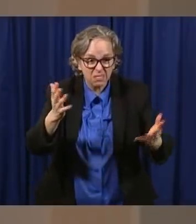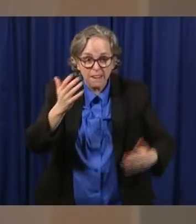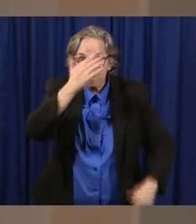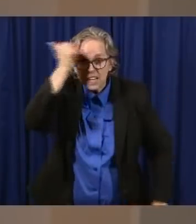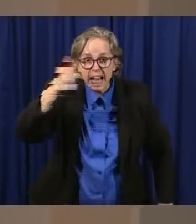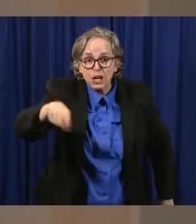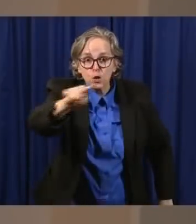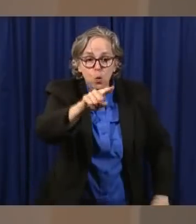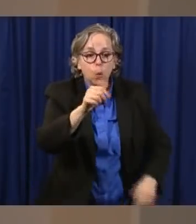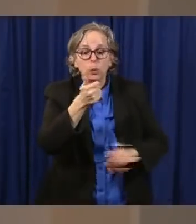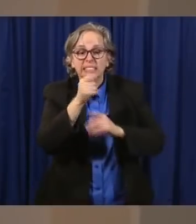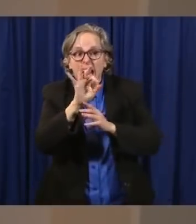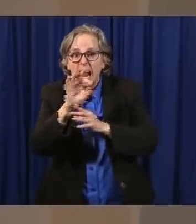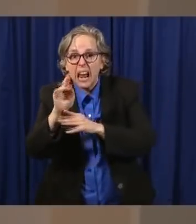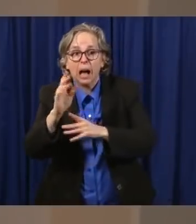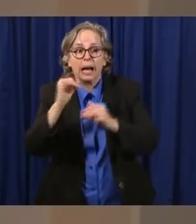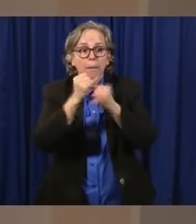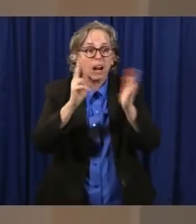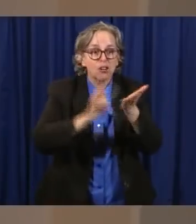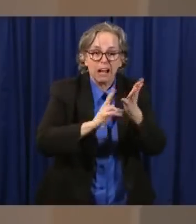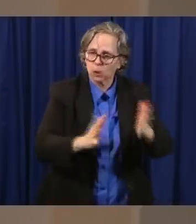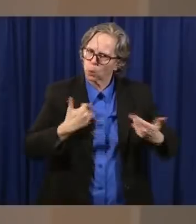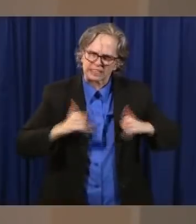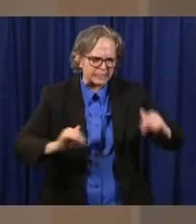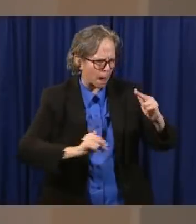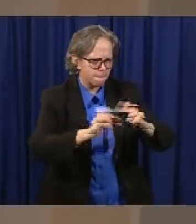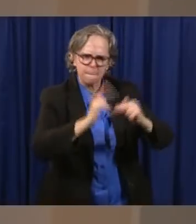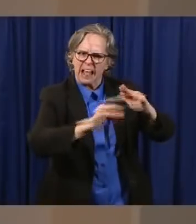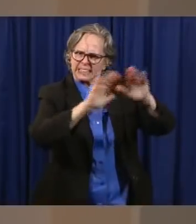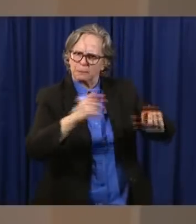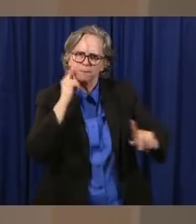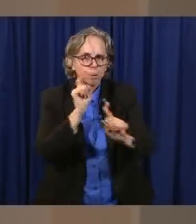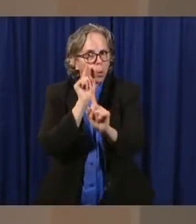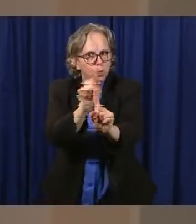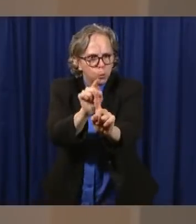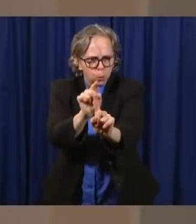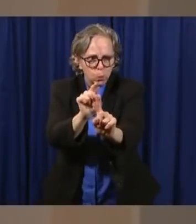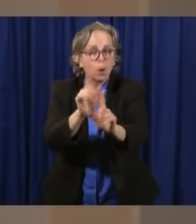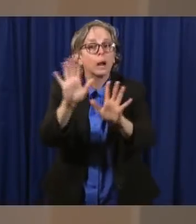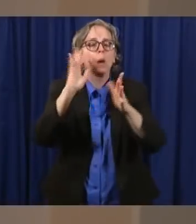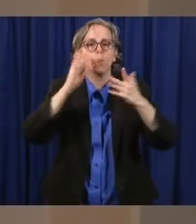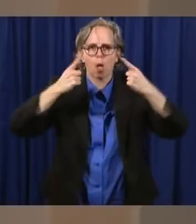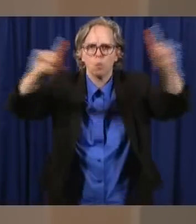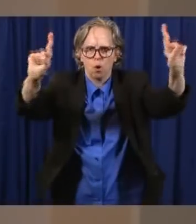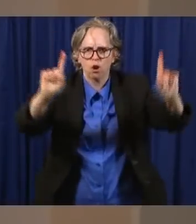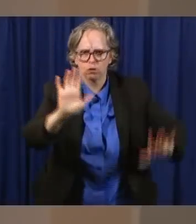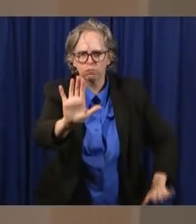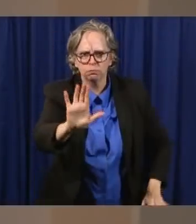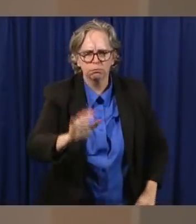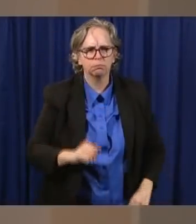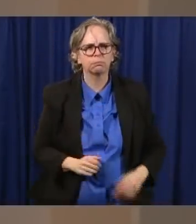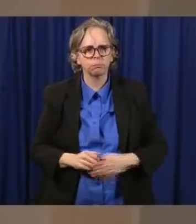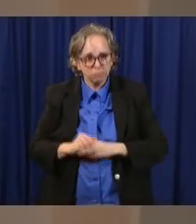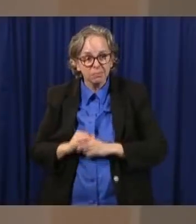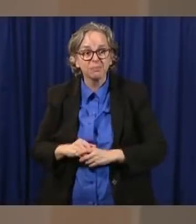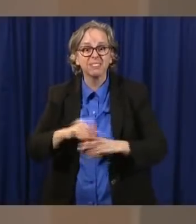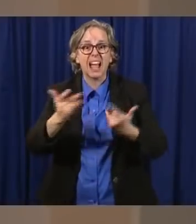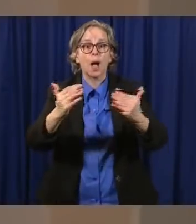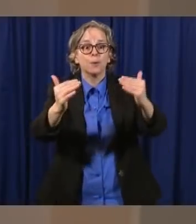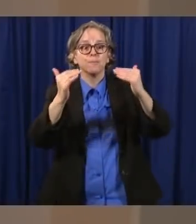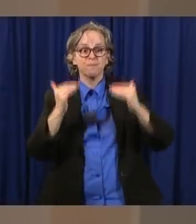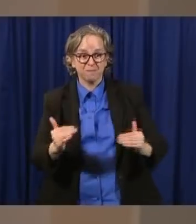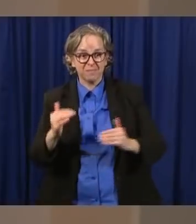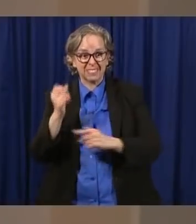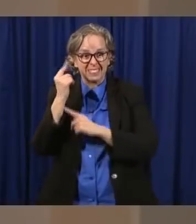We will get this accomplished. And then 2 final points. Wi-Fi hotspots. I mentioned the fact that you may